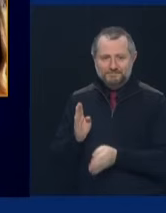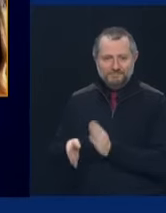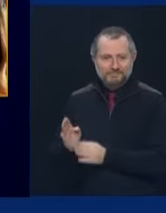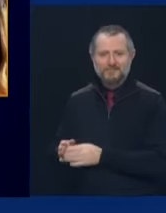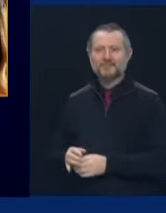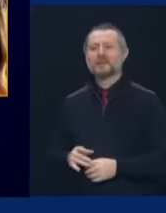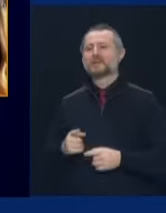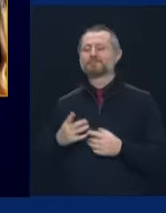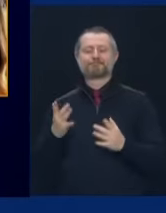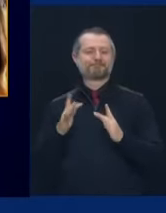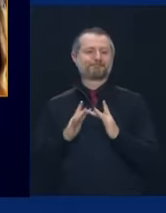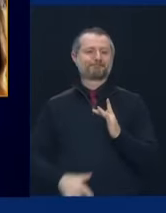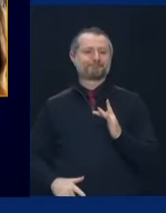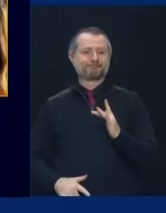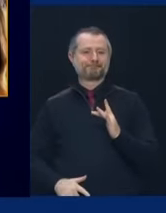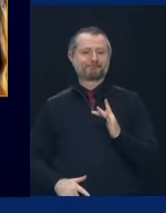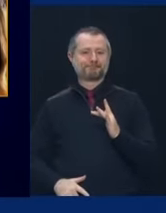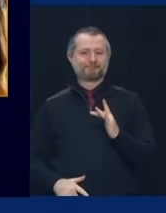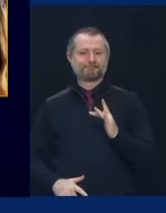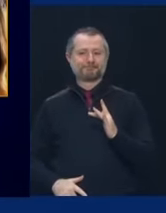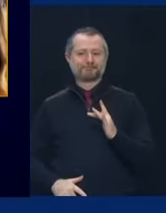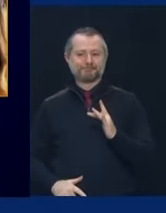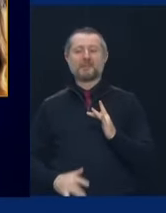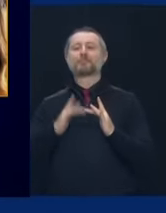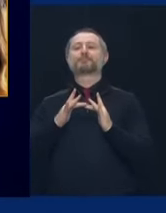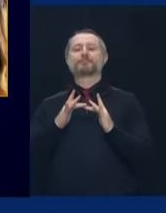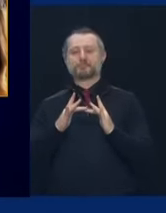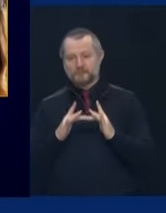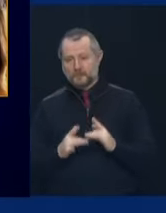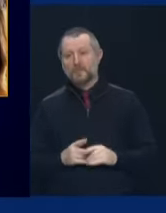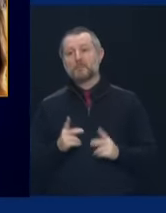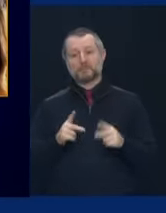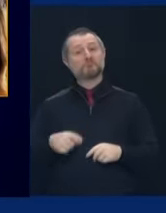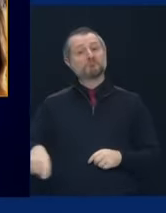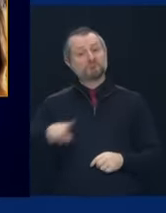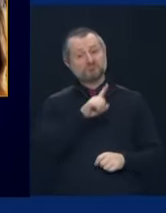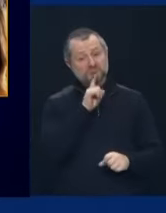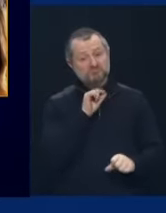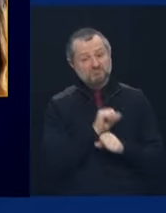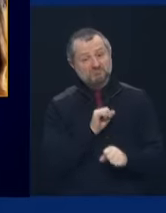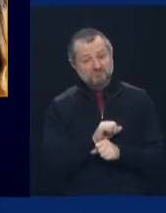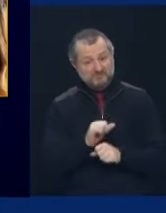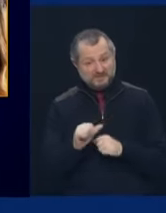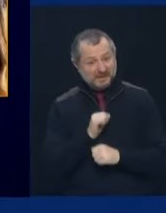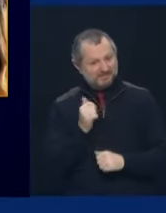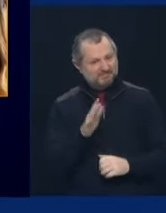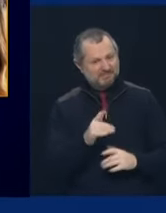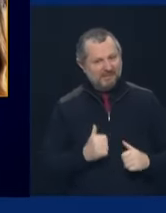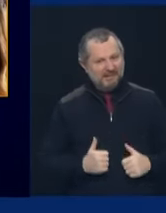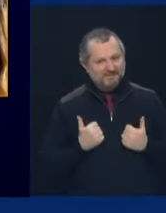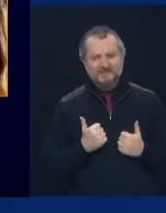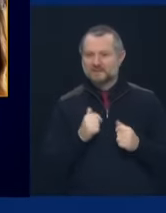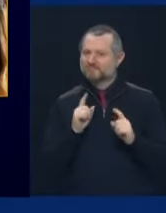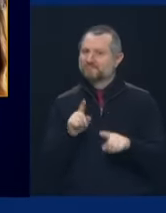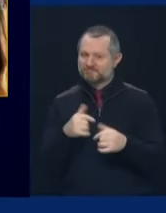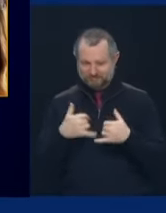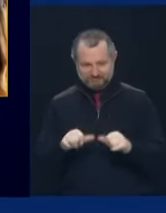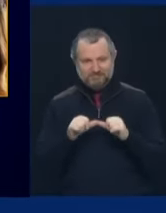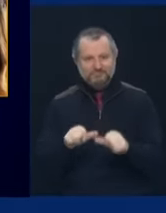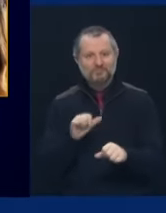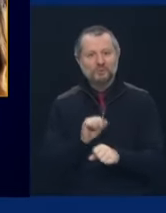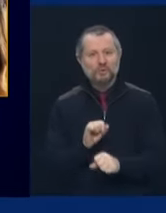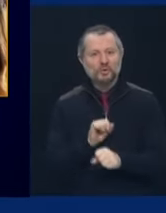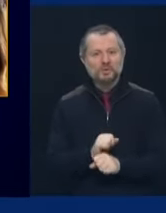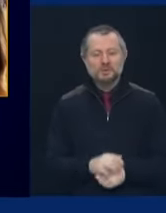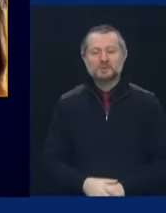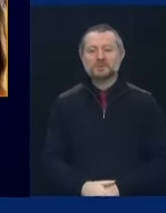workers, all of these folks who literally were endangered. And some of them endangering their